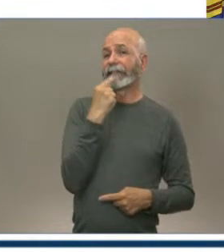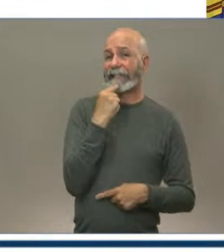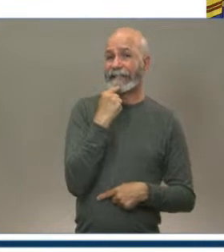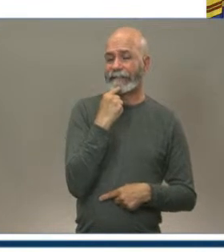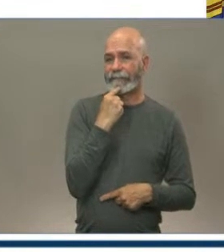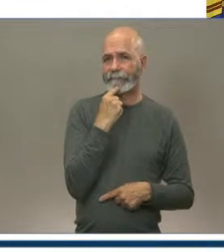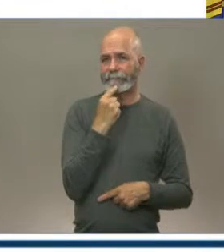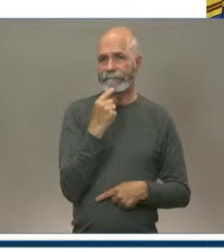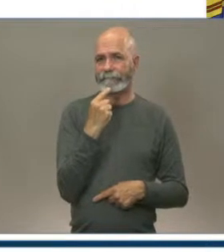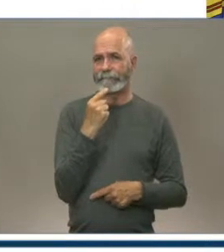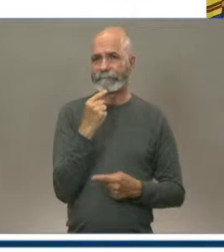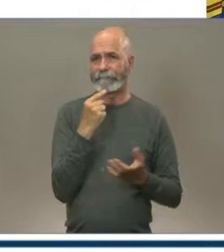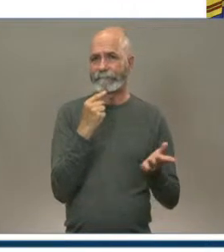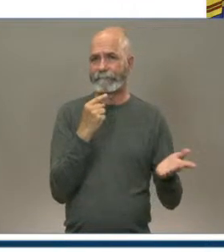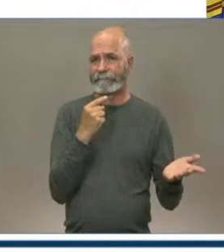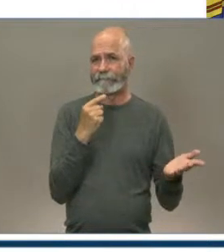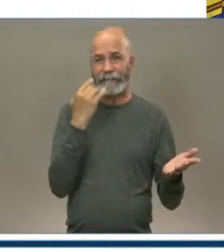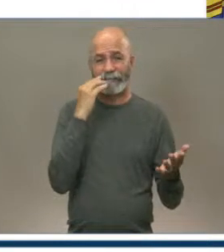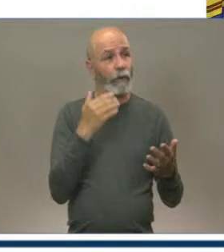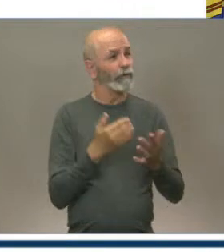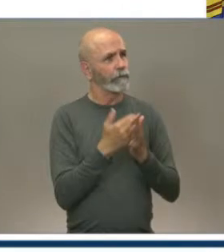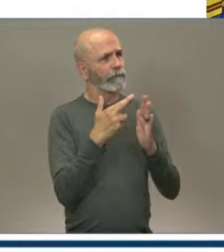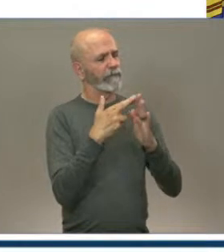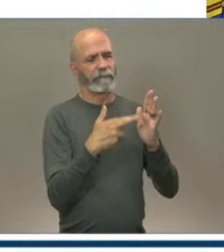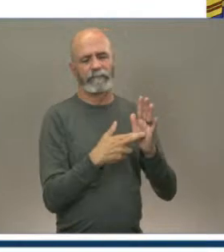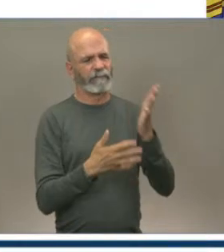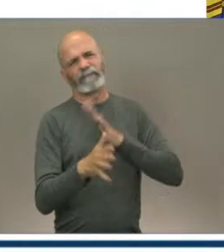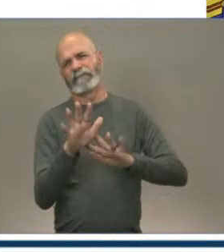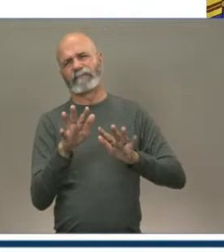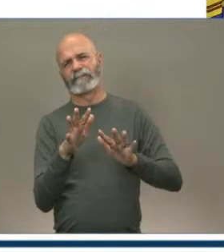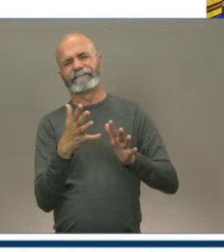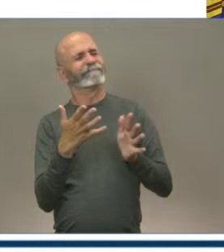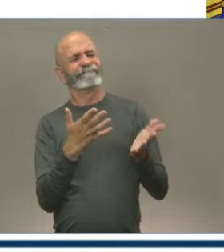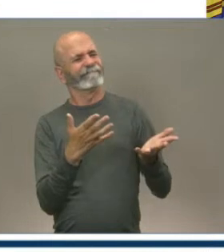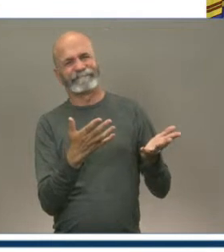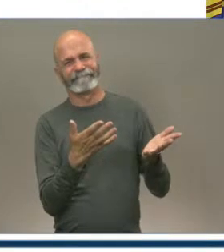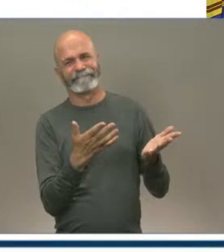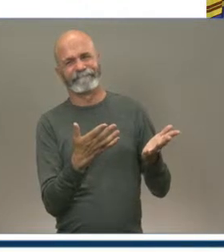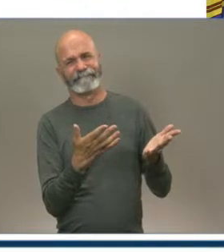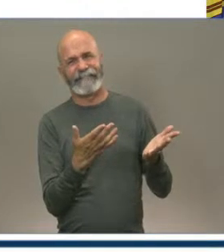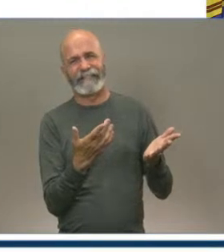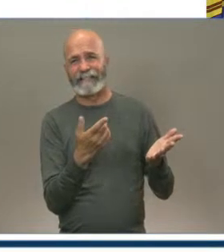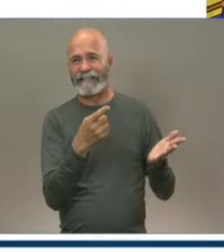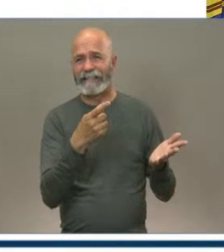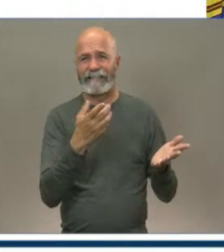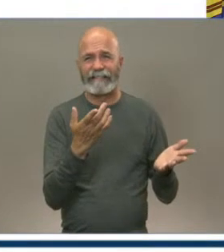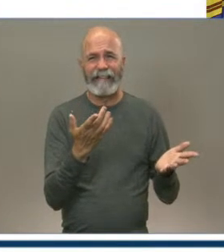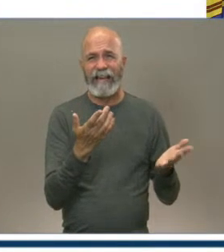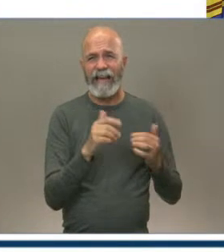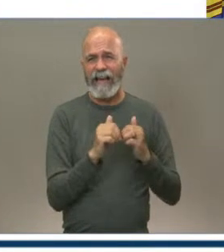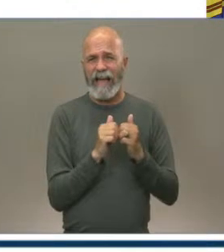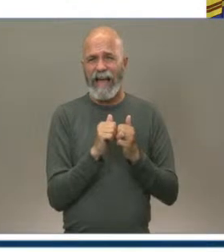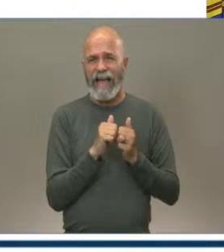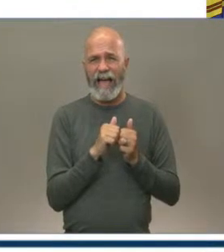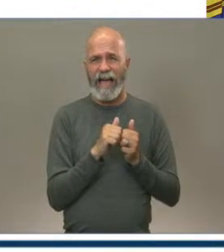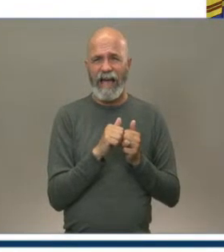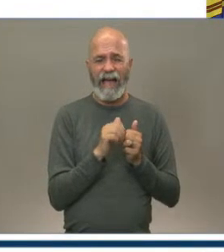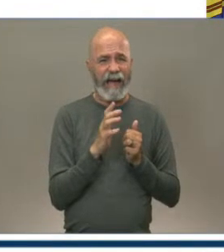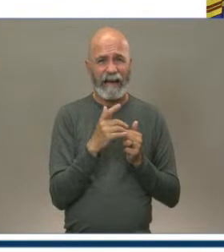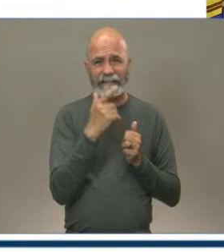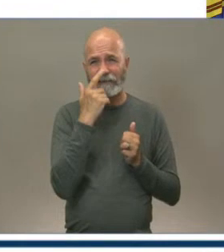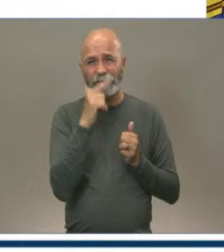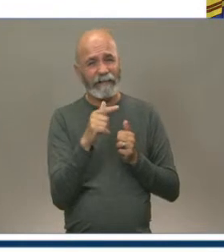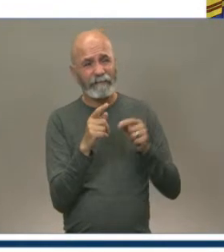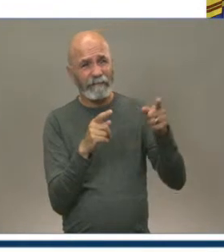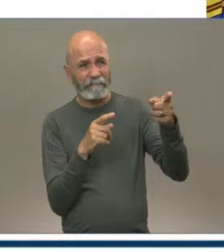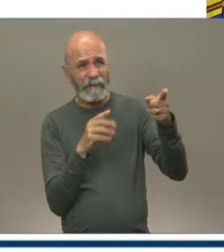unconstitutional. So do you have a comment on that in regards to the new rules, Premier Rankin?